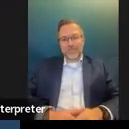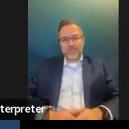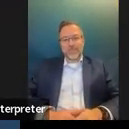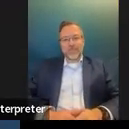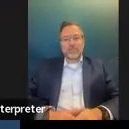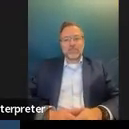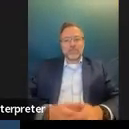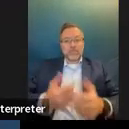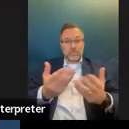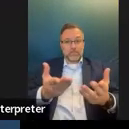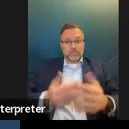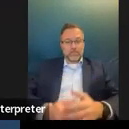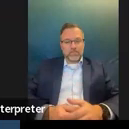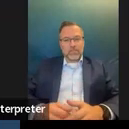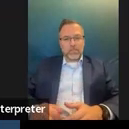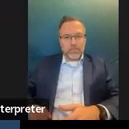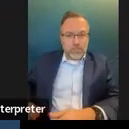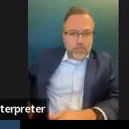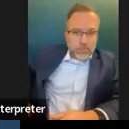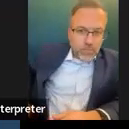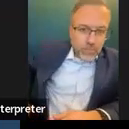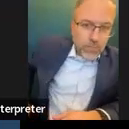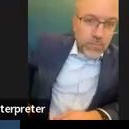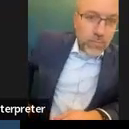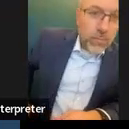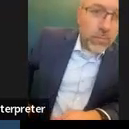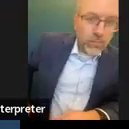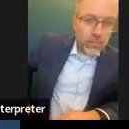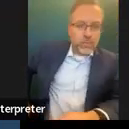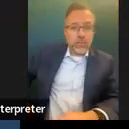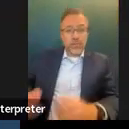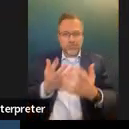There we go. What's wrong with this one?